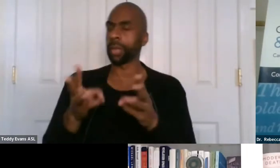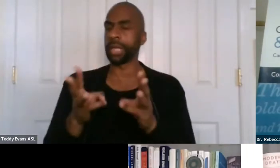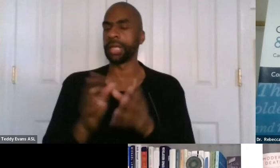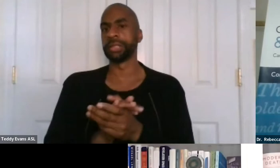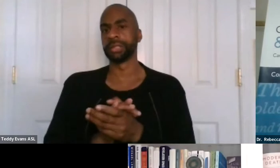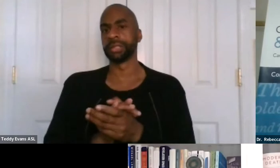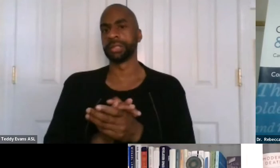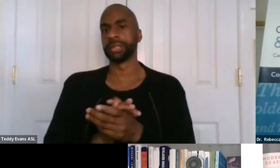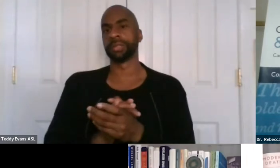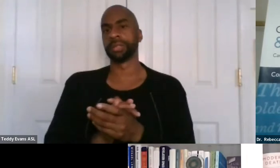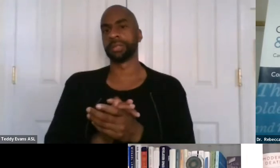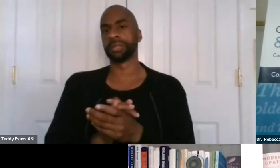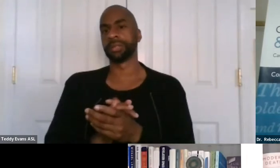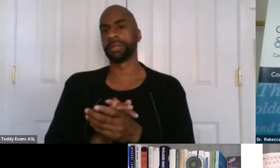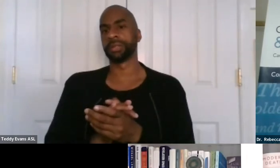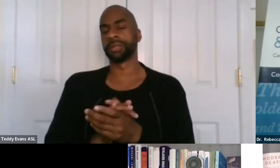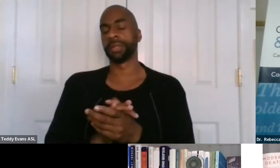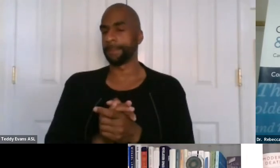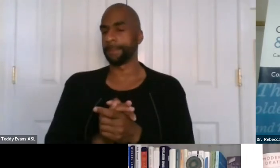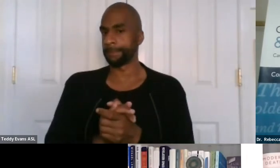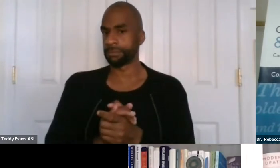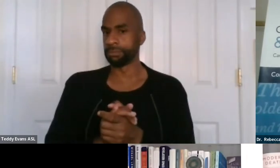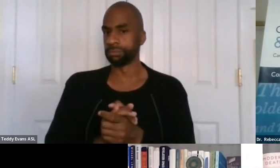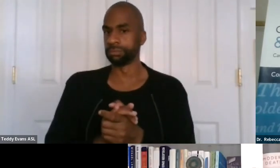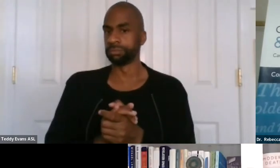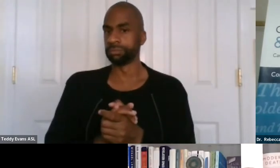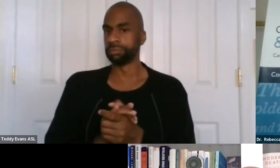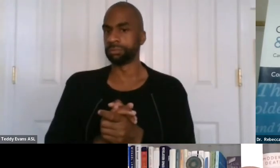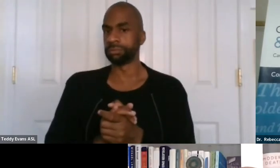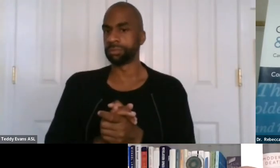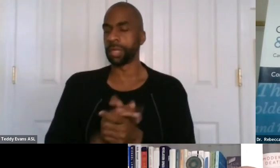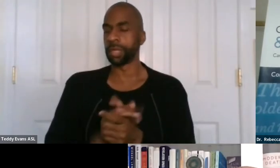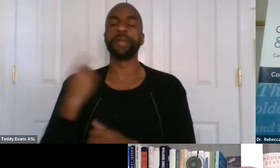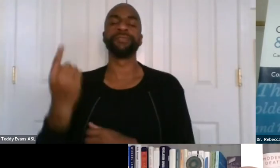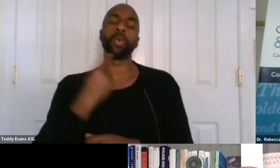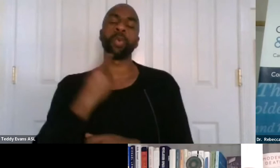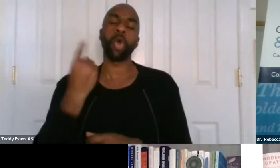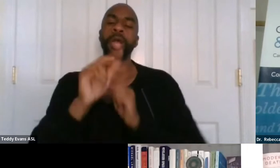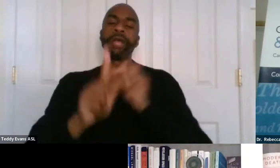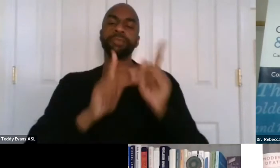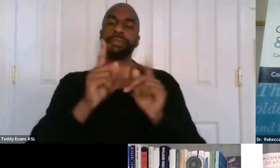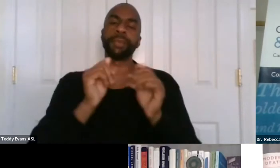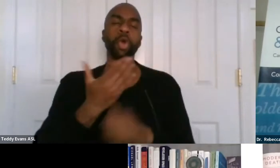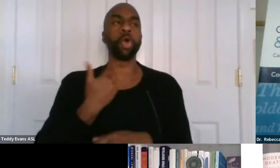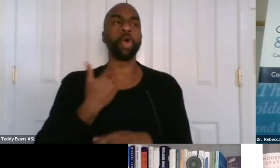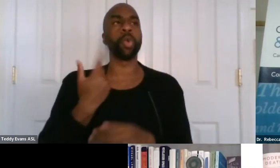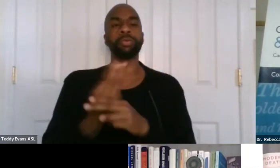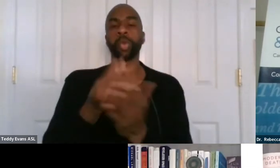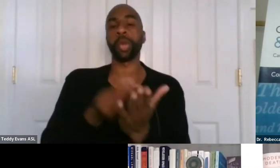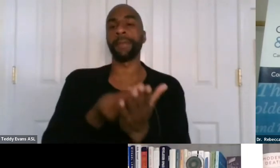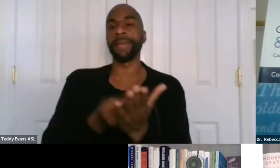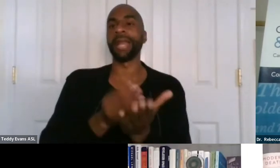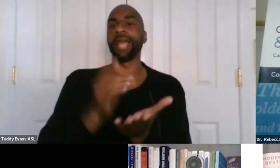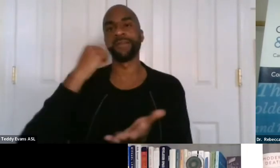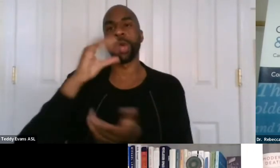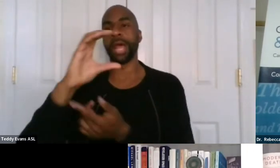where actors who have money will find ways to influence medicine and medical practice and medical education. I mean, many of the things or many of the lies